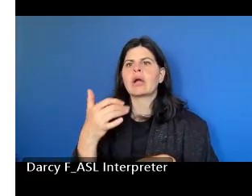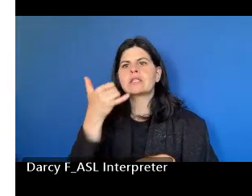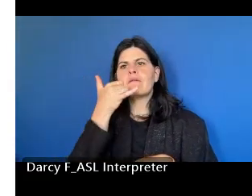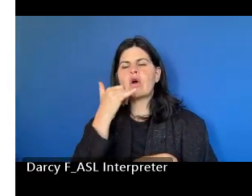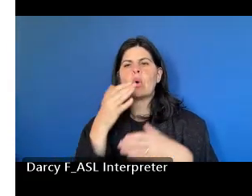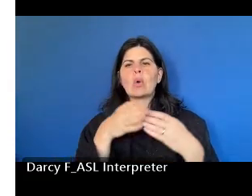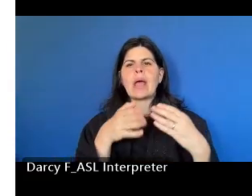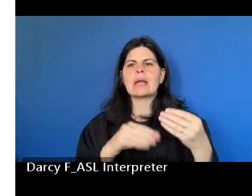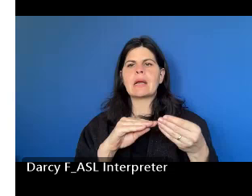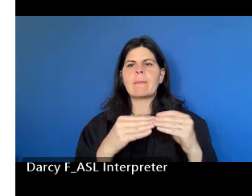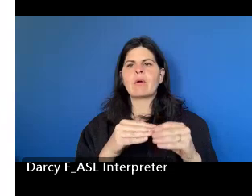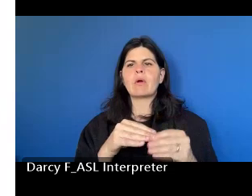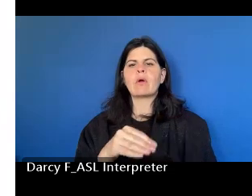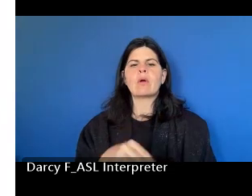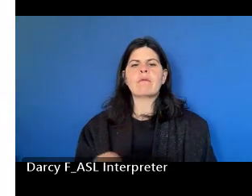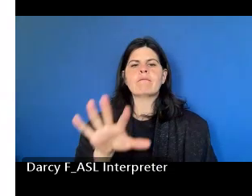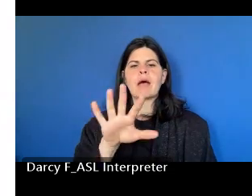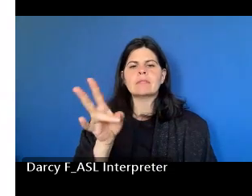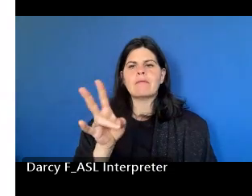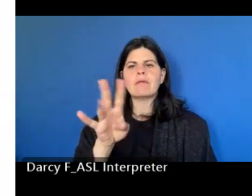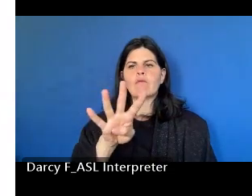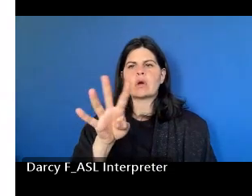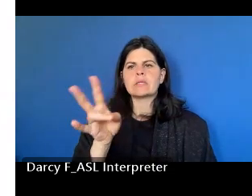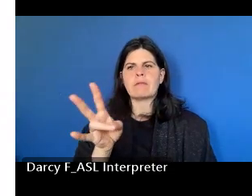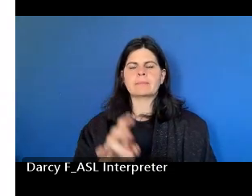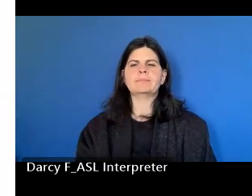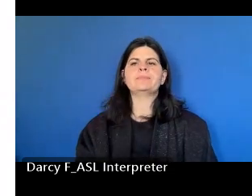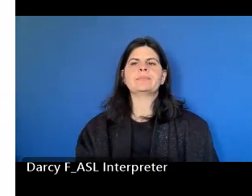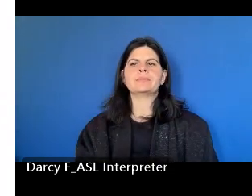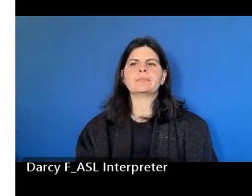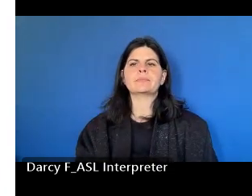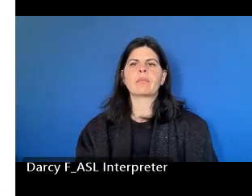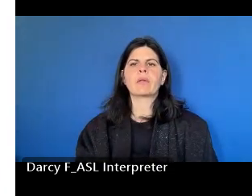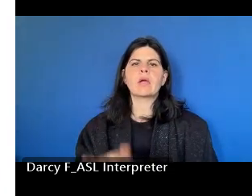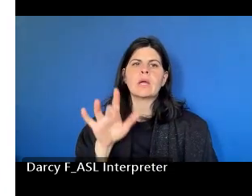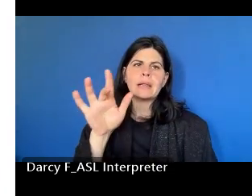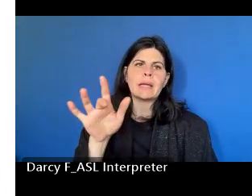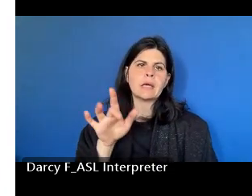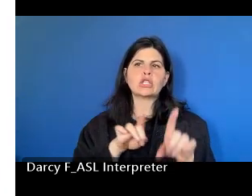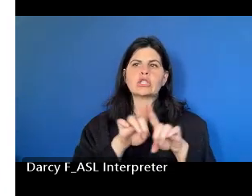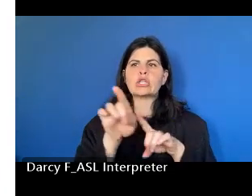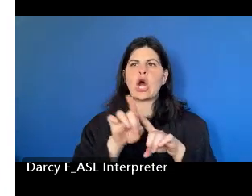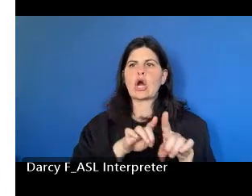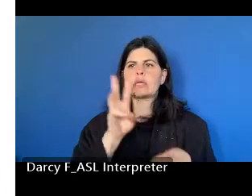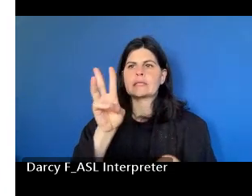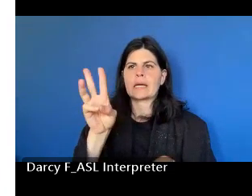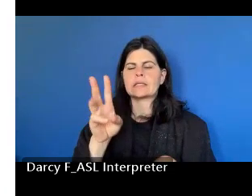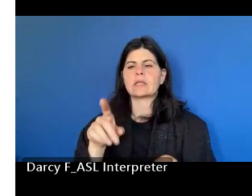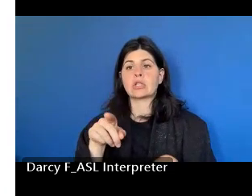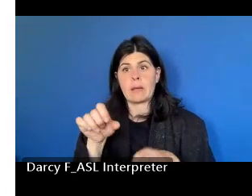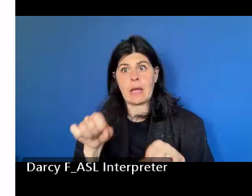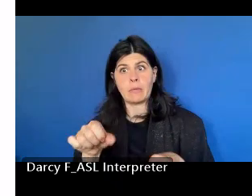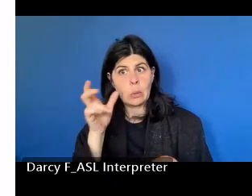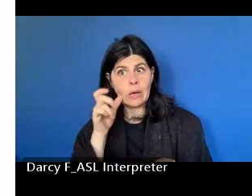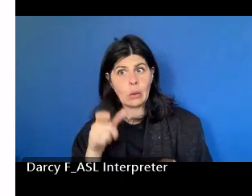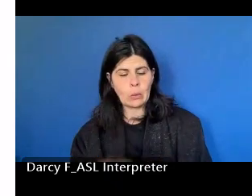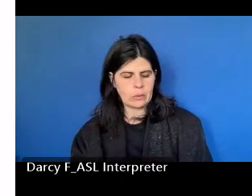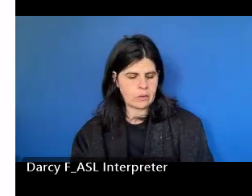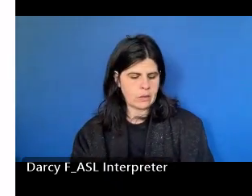5747. 5747. You could hit *6. You should be able to hear you.